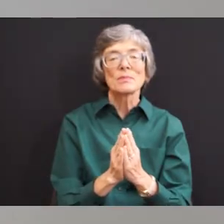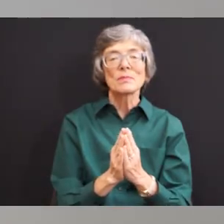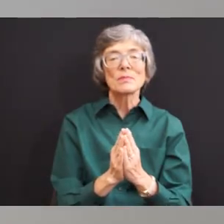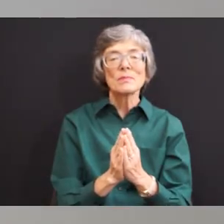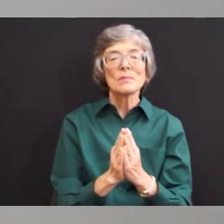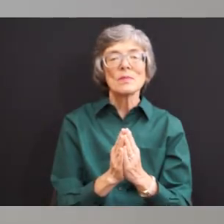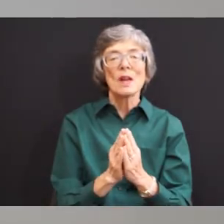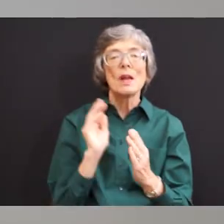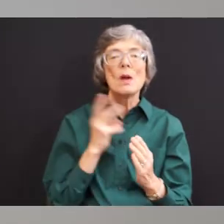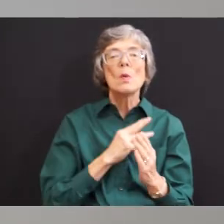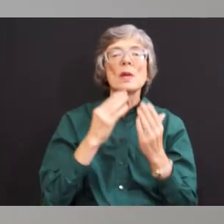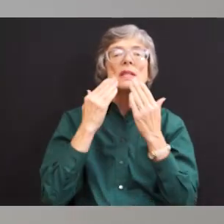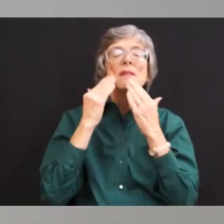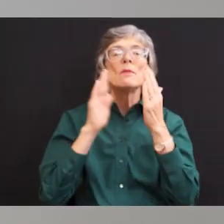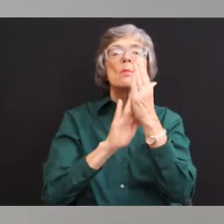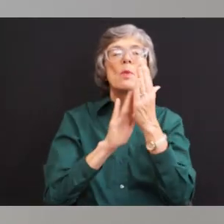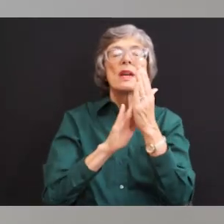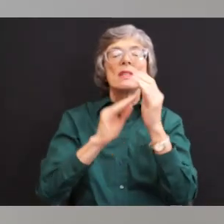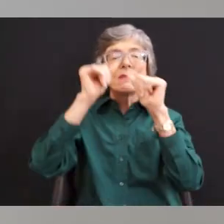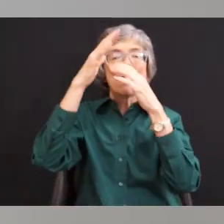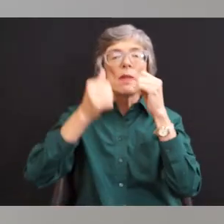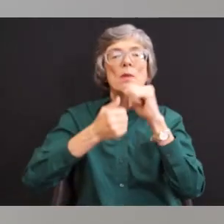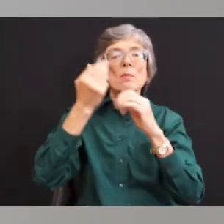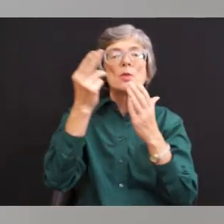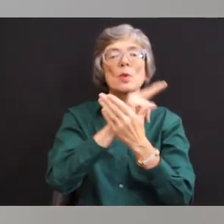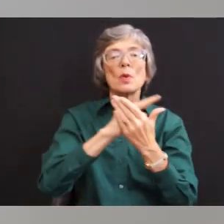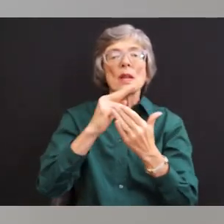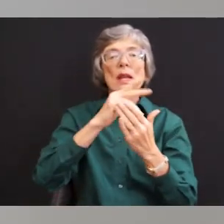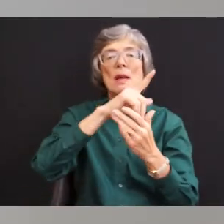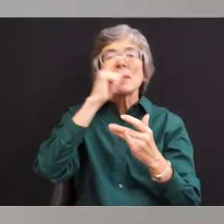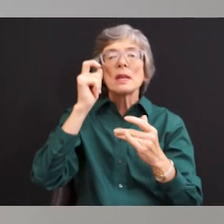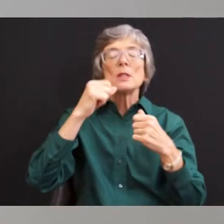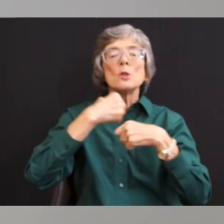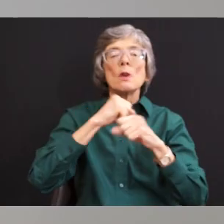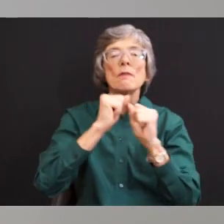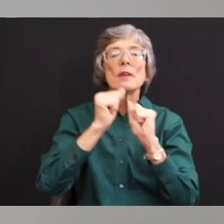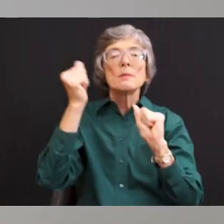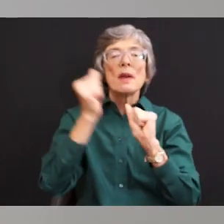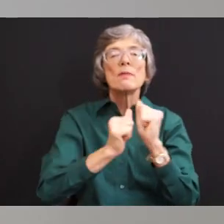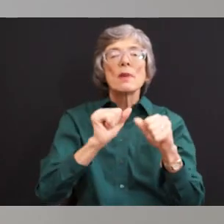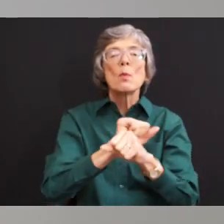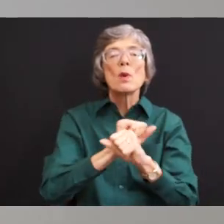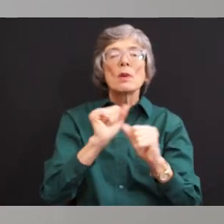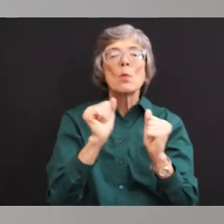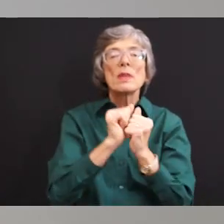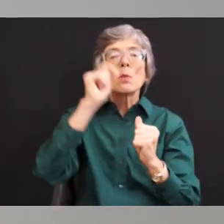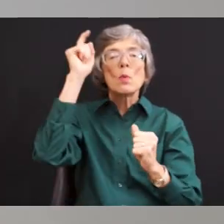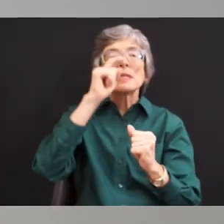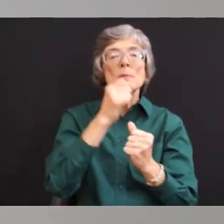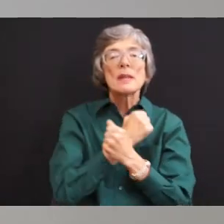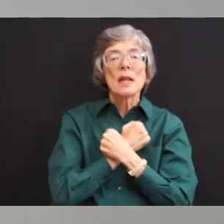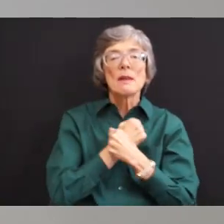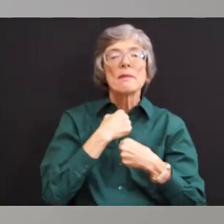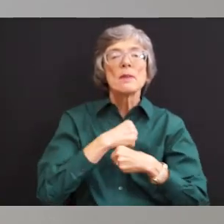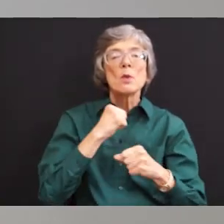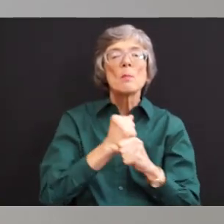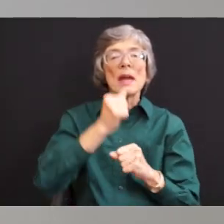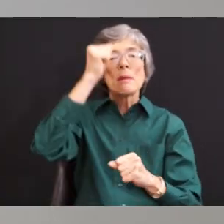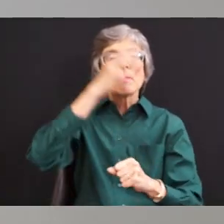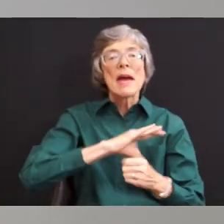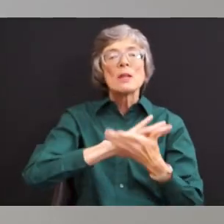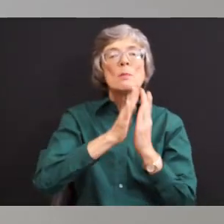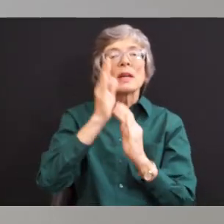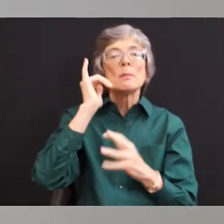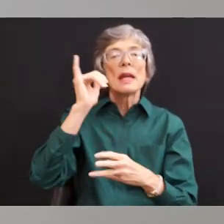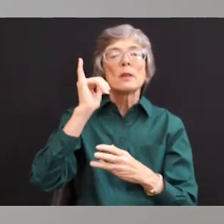We give you praise, Father most holy, for you are great, and you have fashioned all your works in wisdom and in love. You formed man in your own image, and